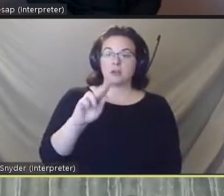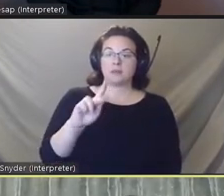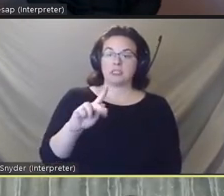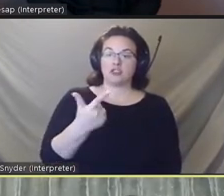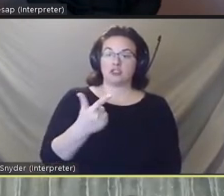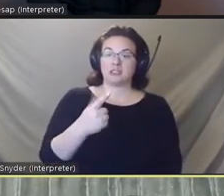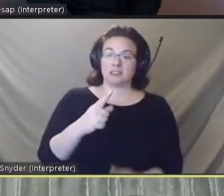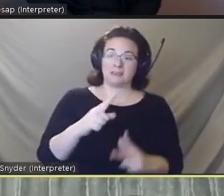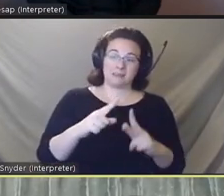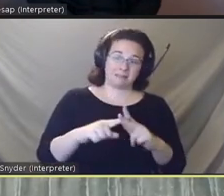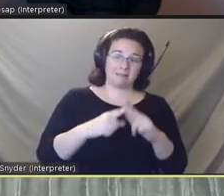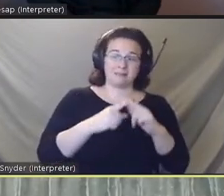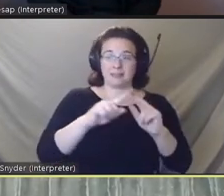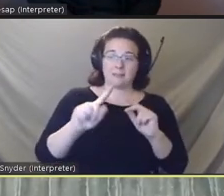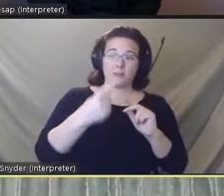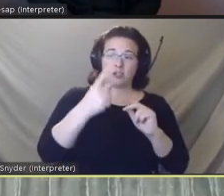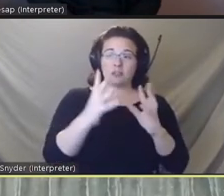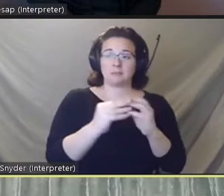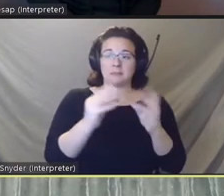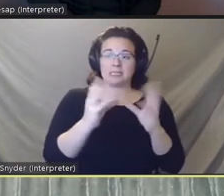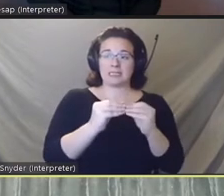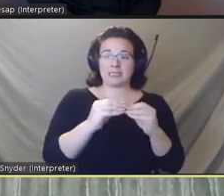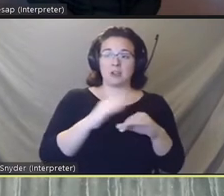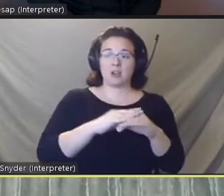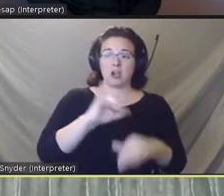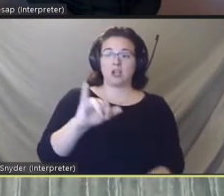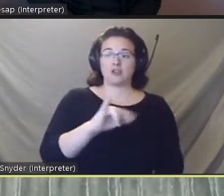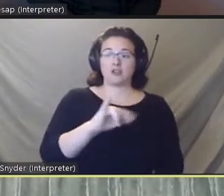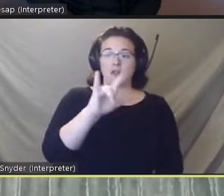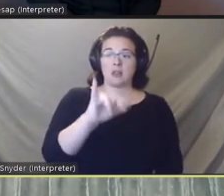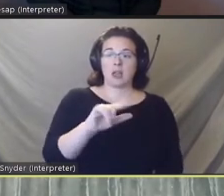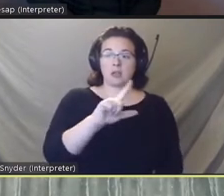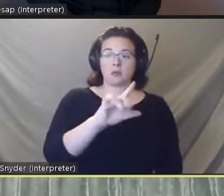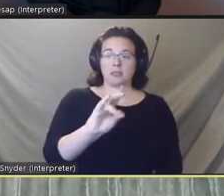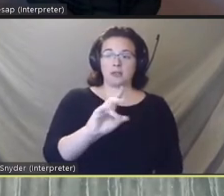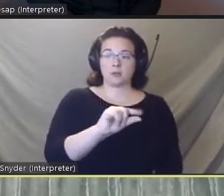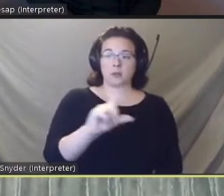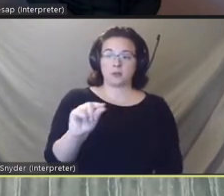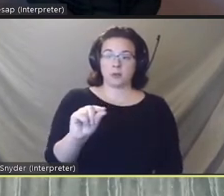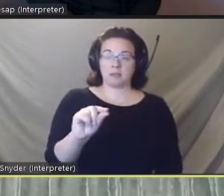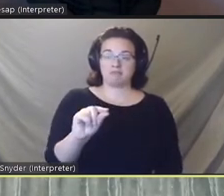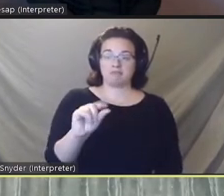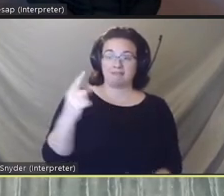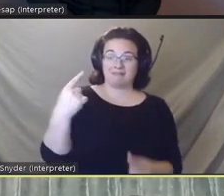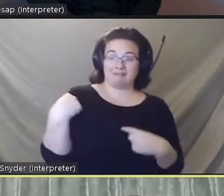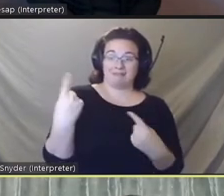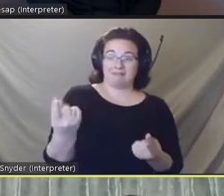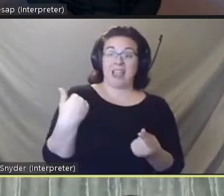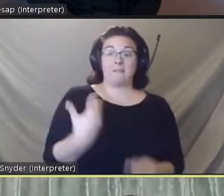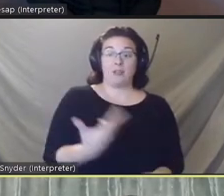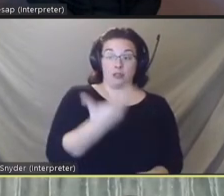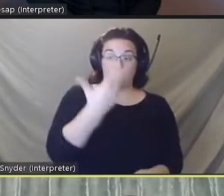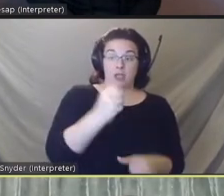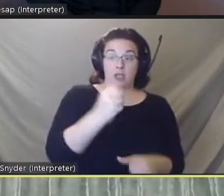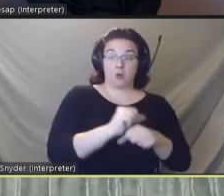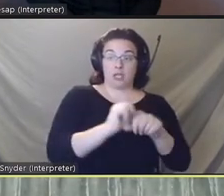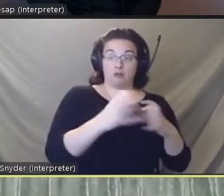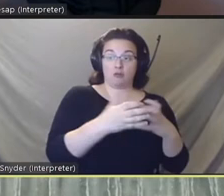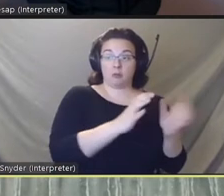HRPG's initial meeting was on July 27th of 2020. Since then, its three working groups have been